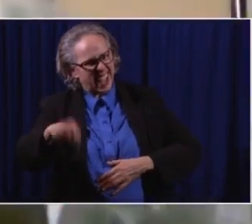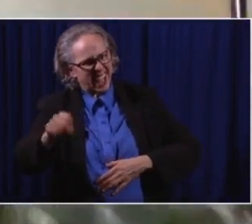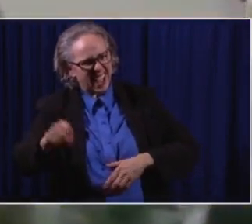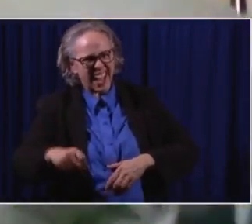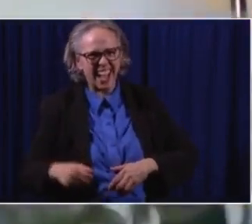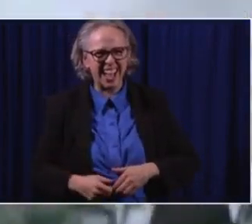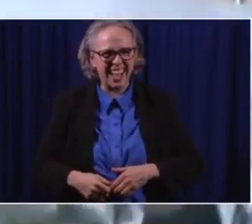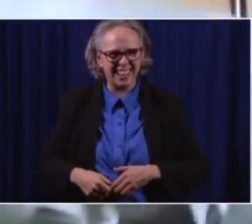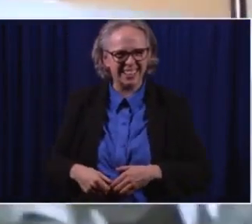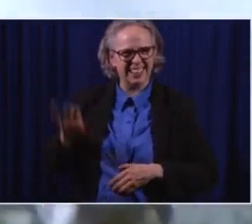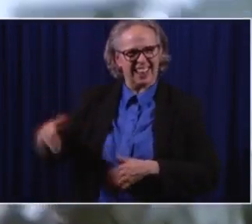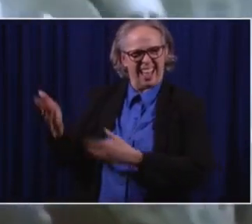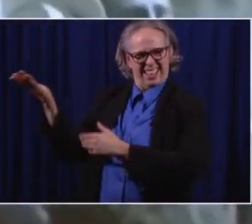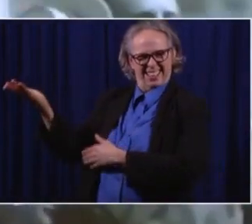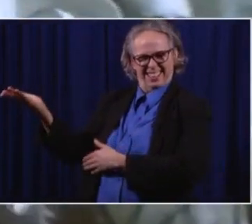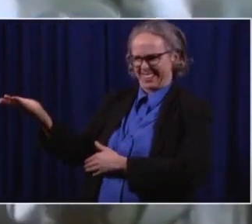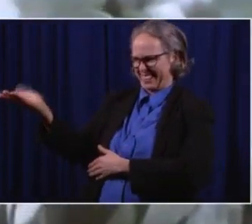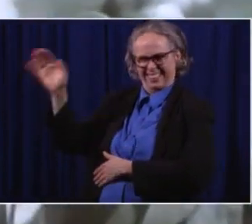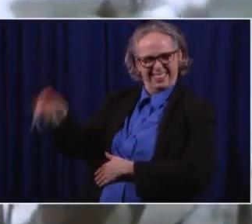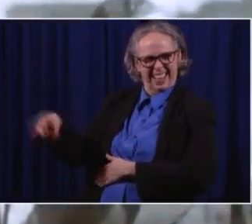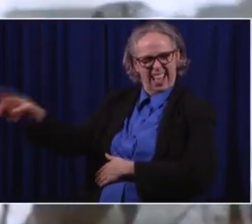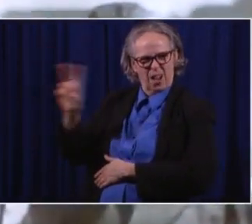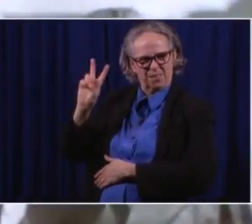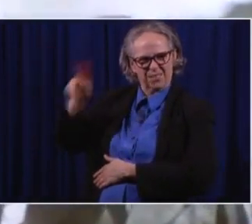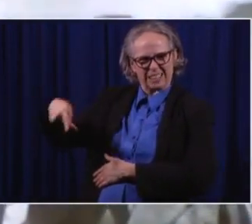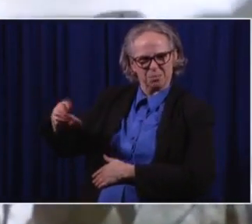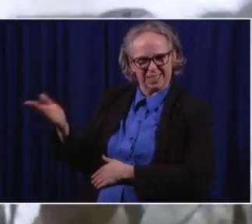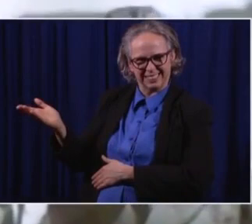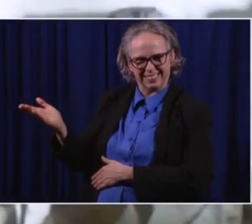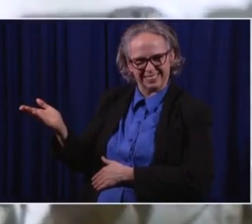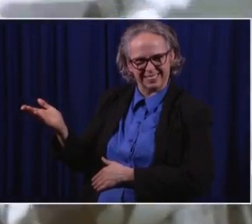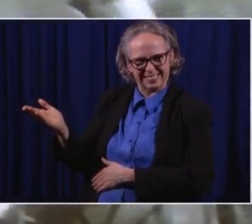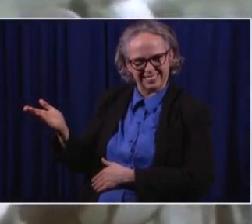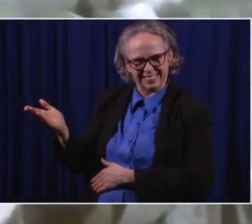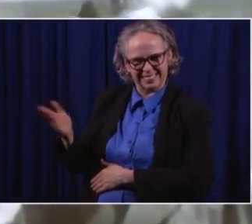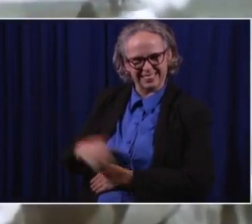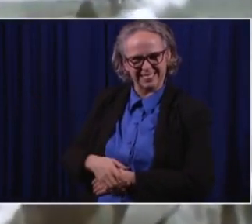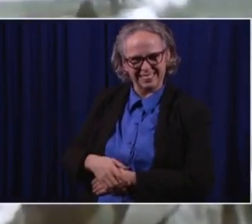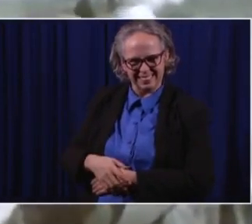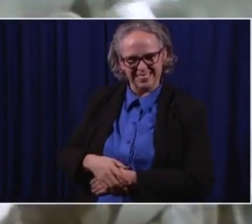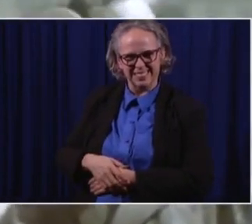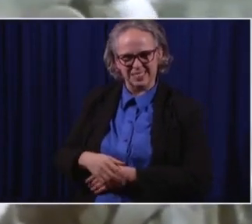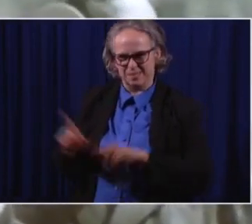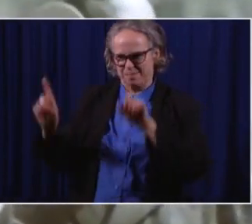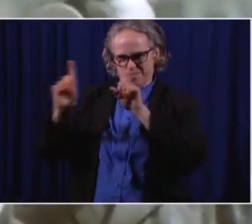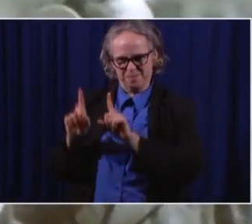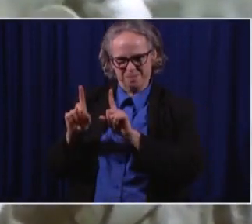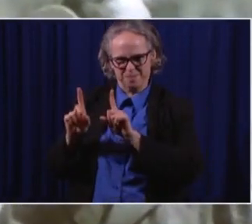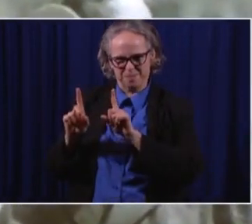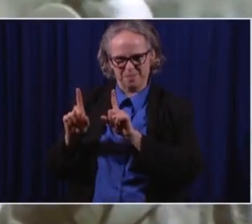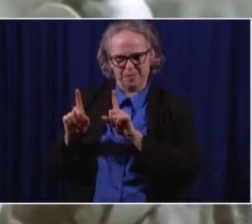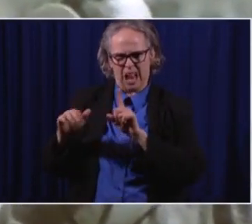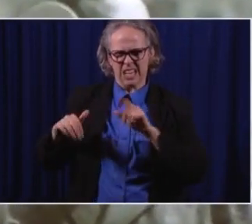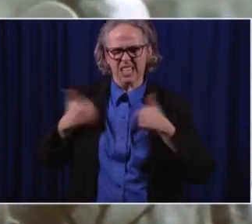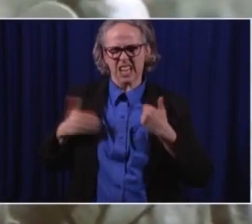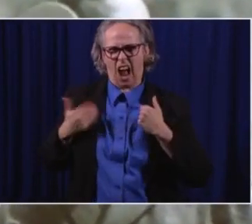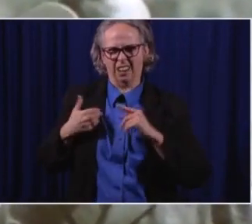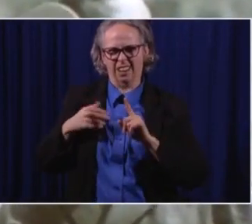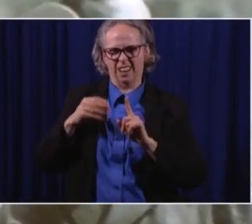We'll If see. I can show it to you here. Yeah. Yeah. Running mate, of course, is a young Franklin